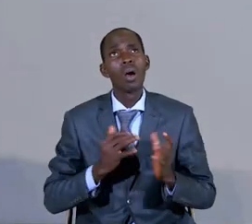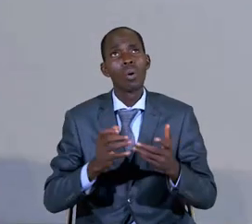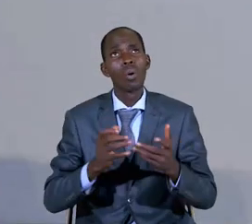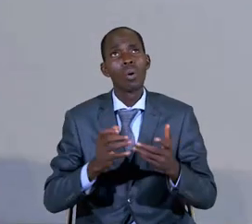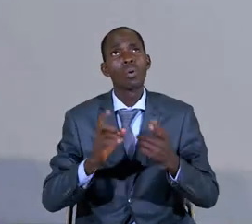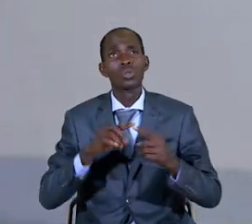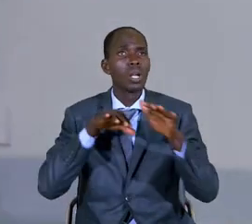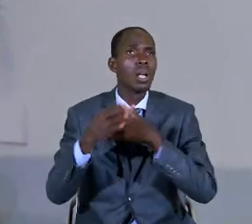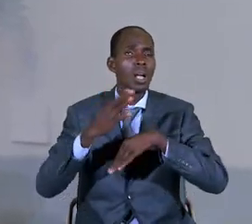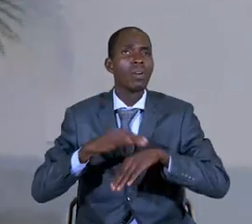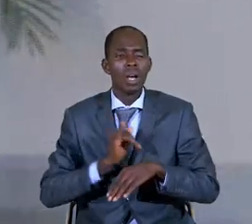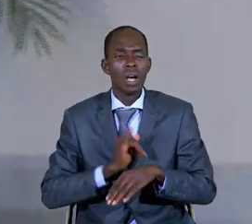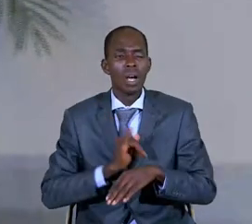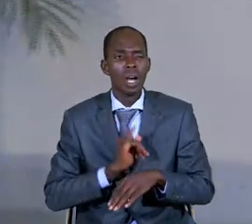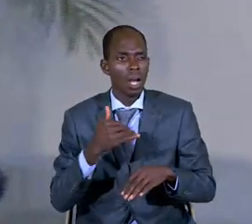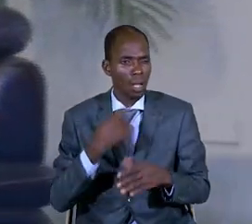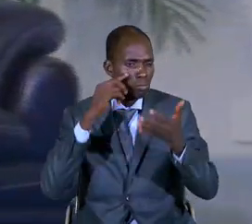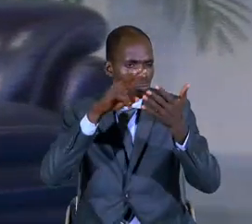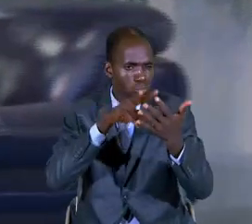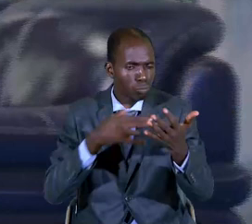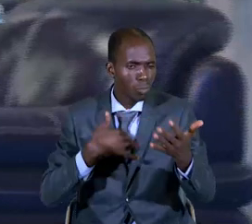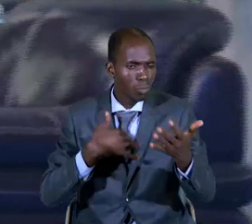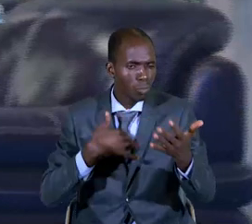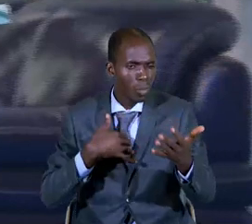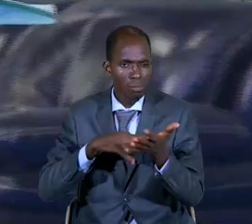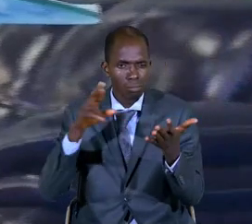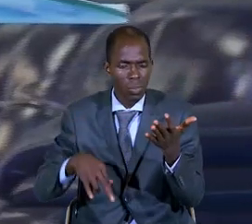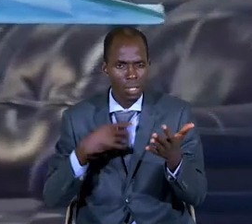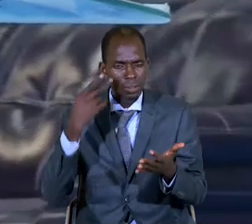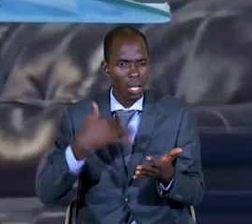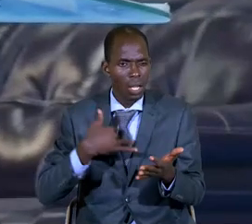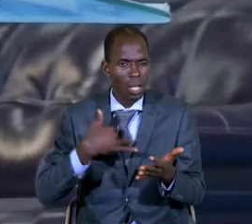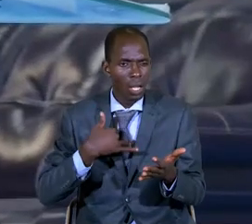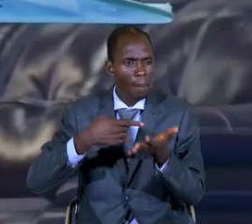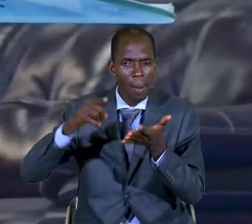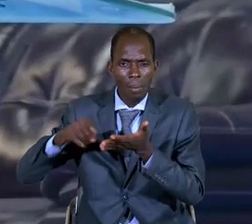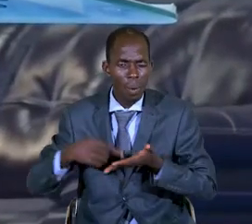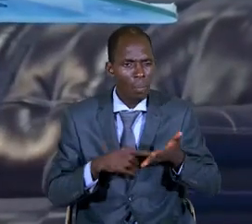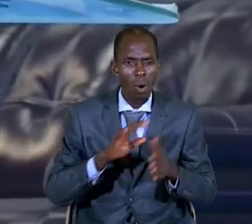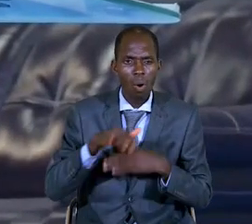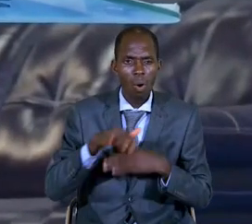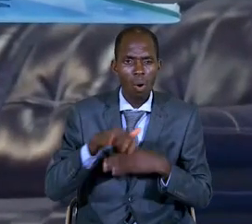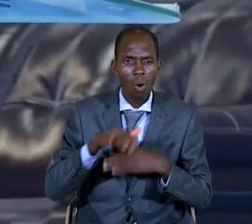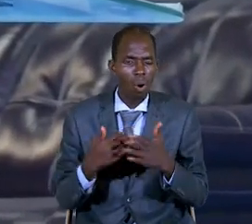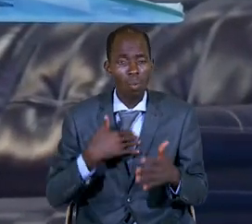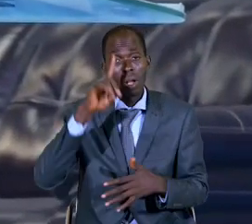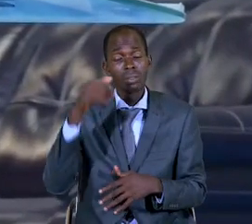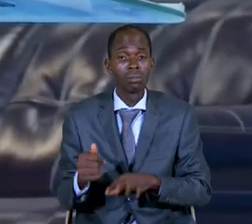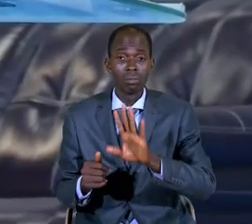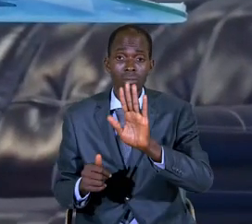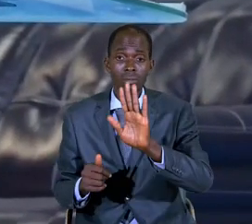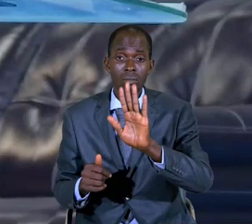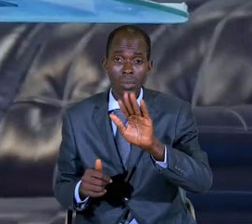my records. I paid all my tithes. My friend, that's not what gets you to heaven. It's